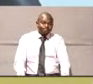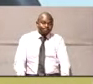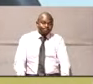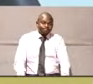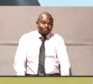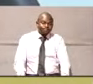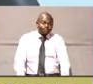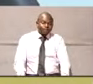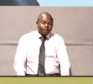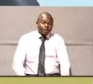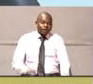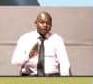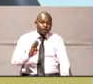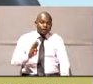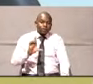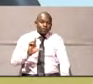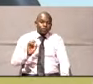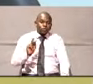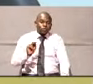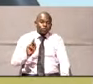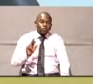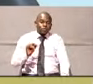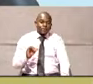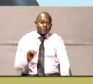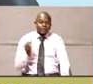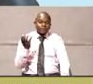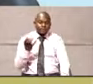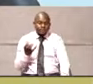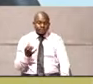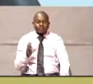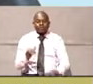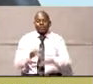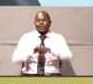of being a broker for Toscano, Wanjala, and whatever,